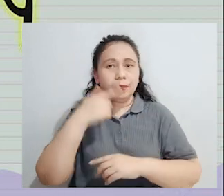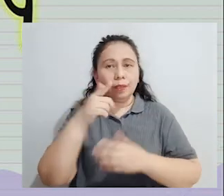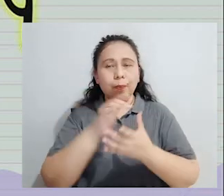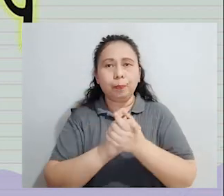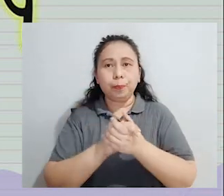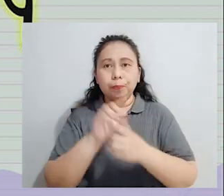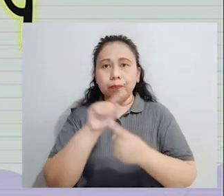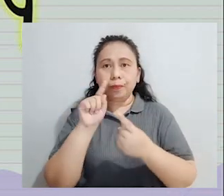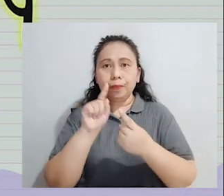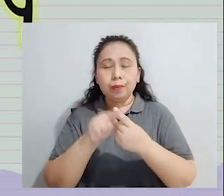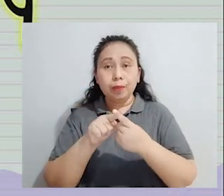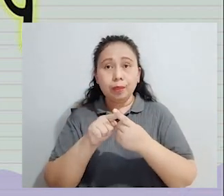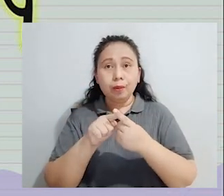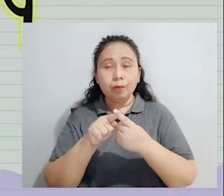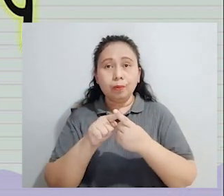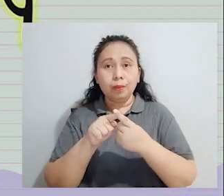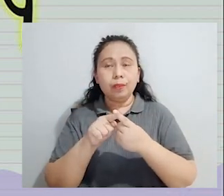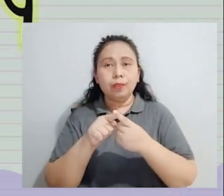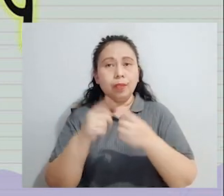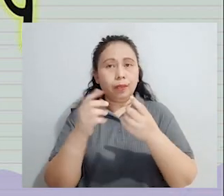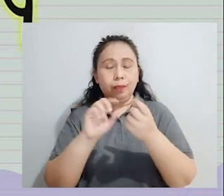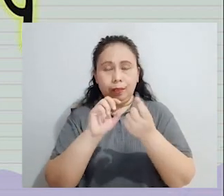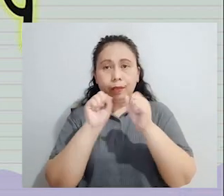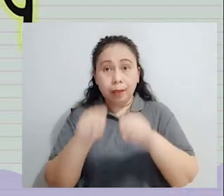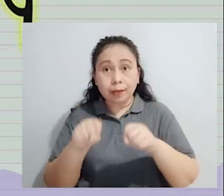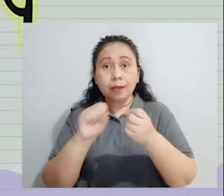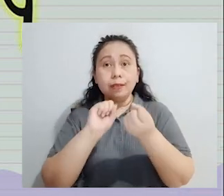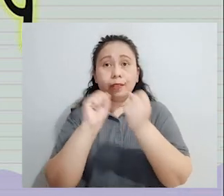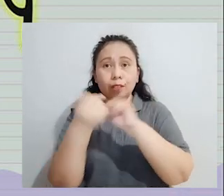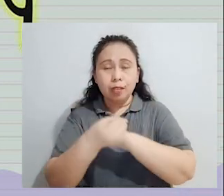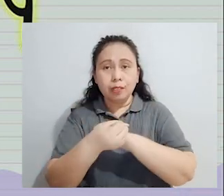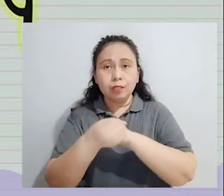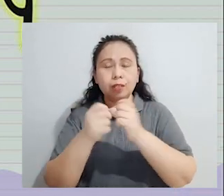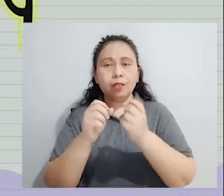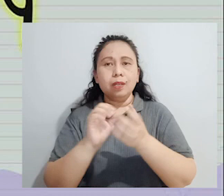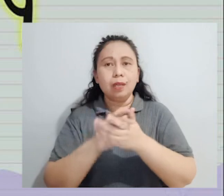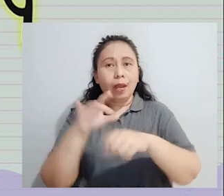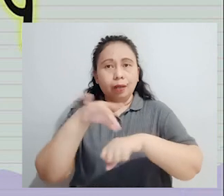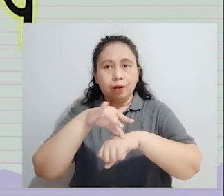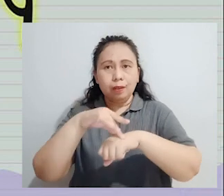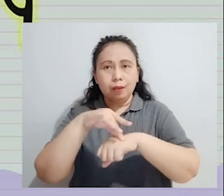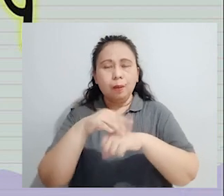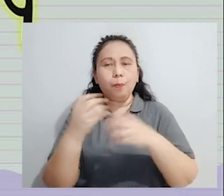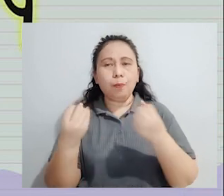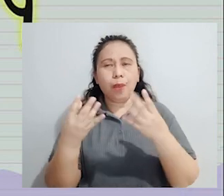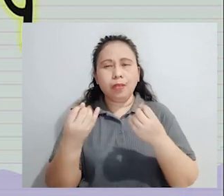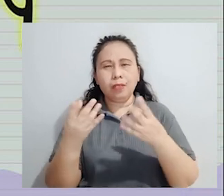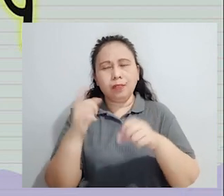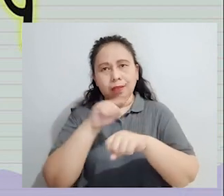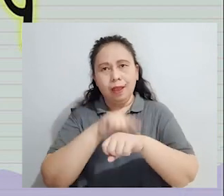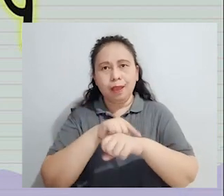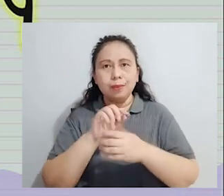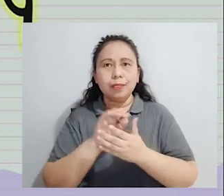taken through millennia, have actually changed the face of our planet many times over.